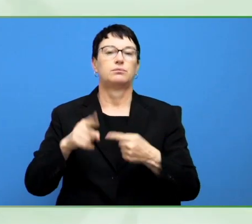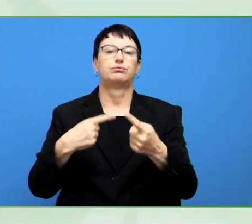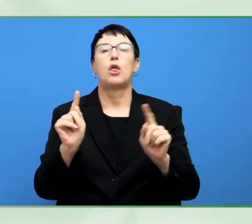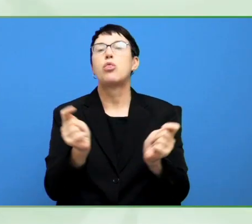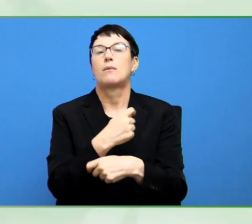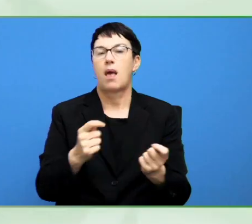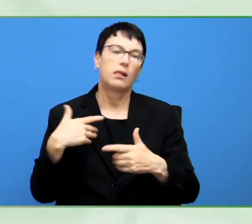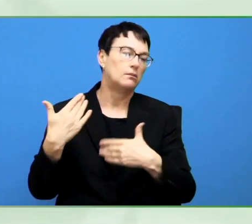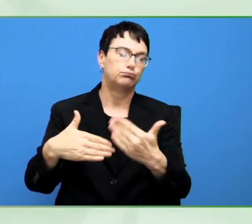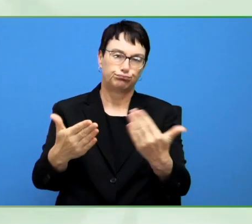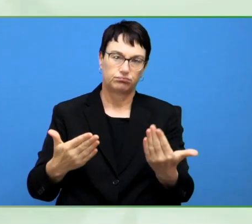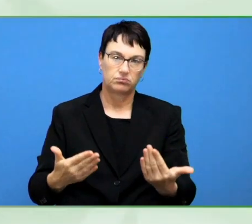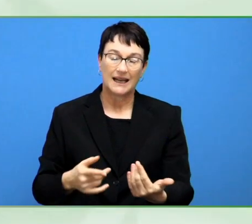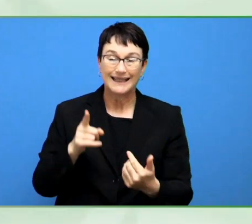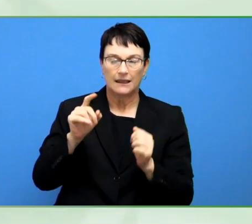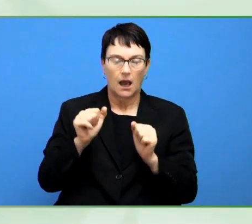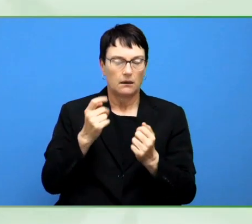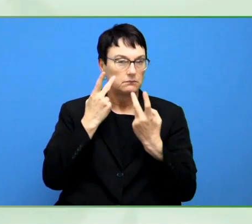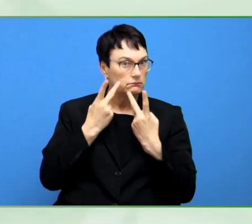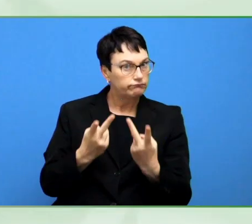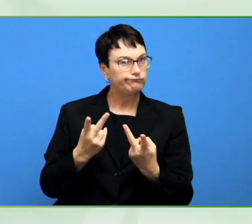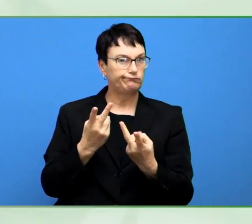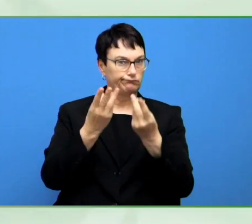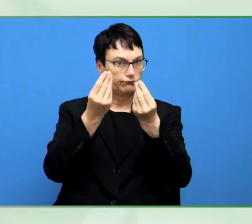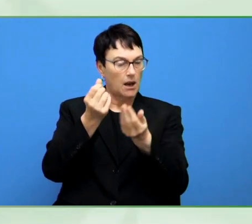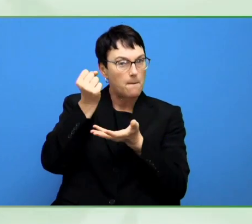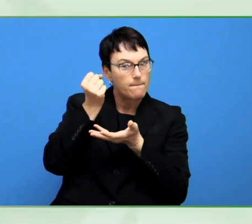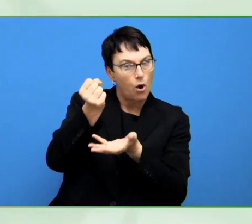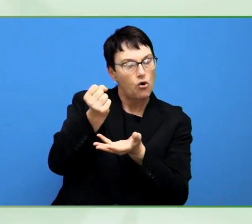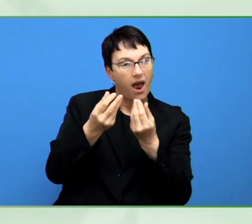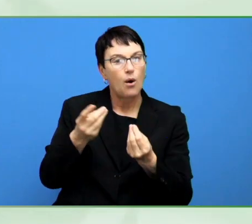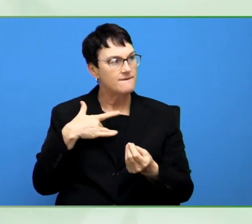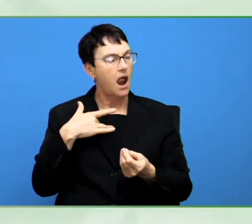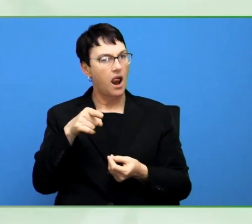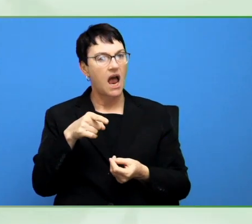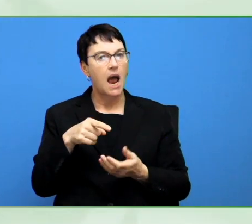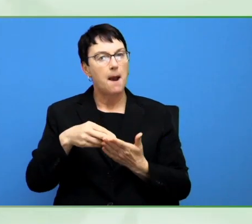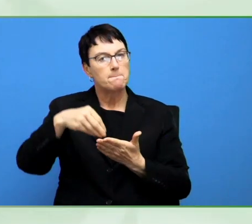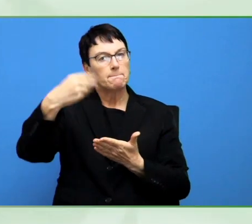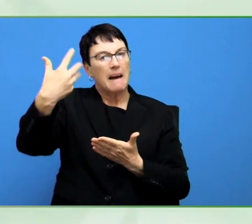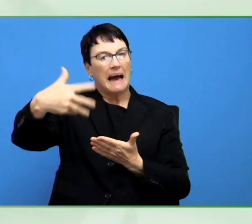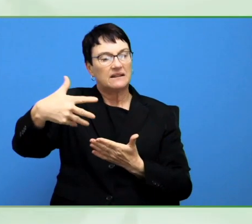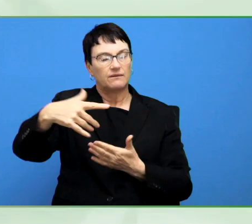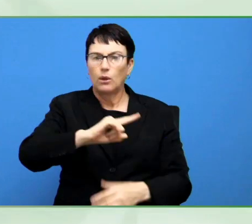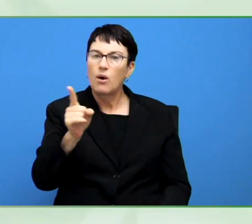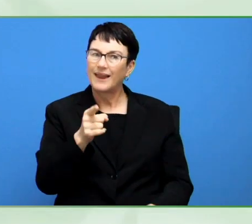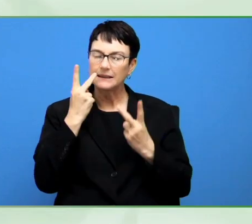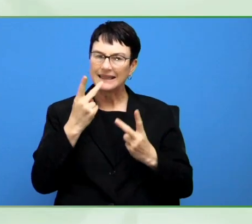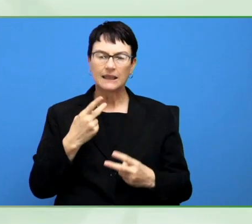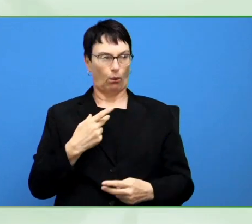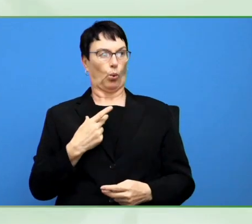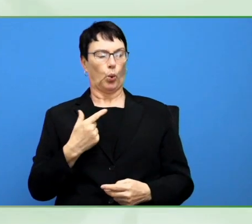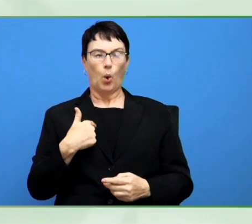to put in accessibility, it's more an investment than a cost. If we keep on remediating PDFs